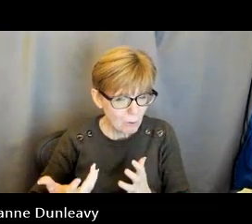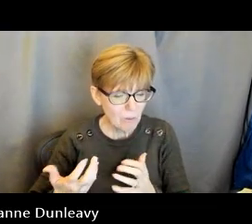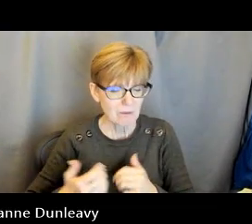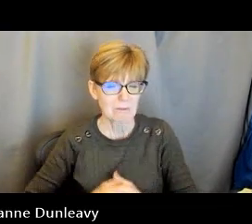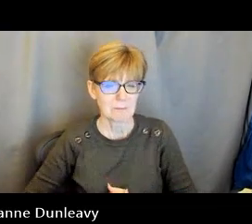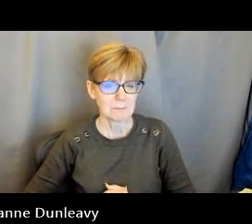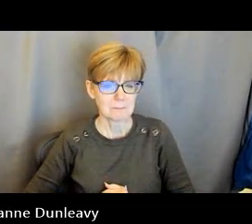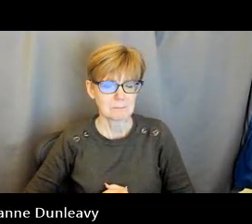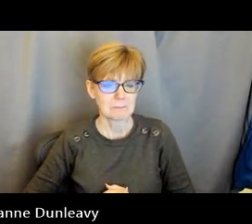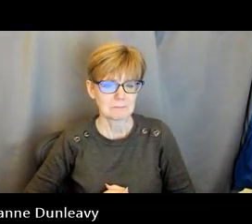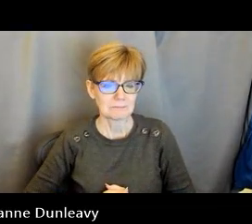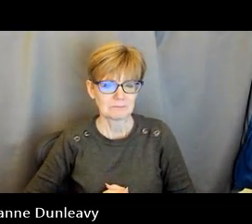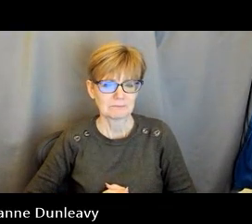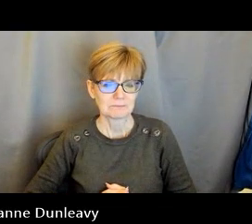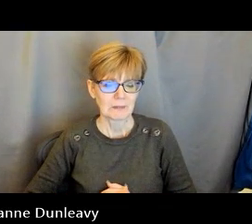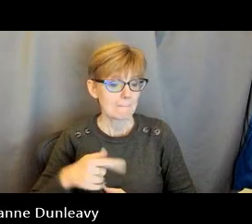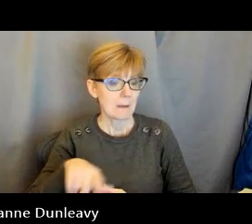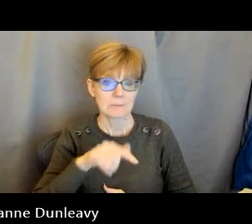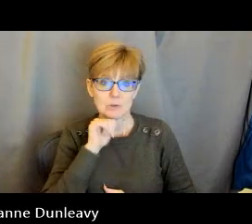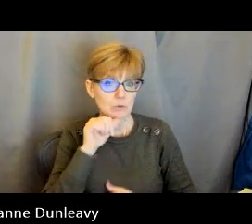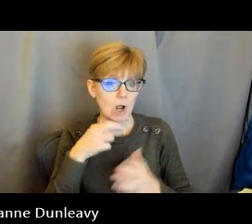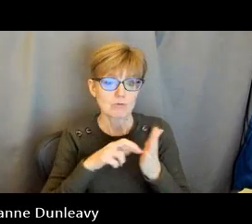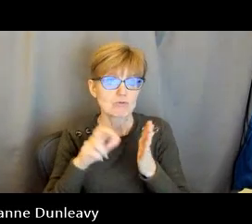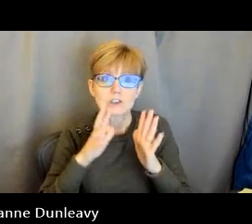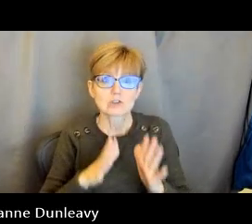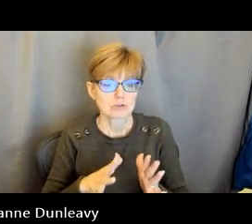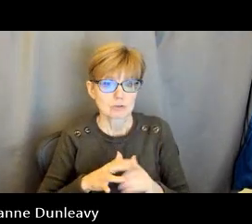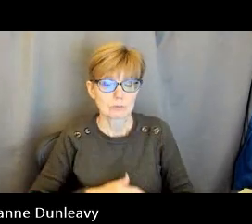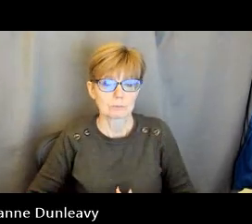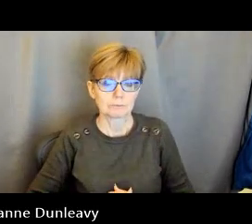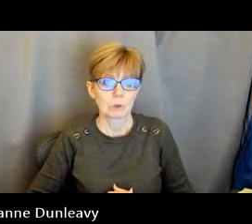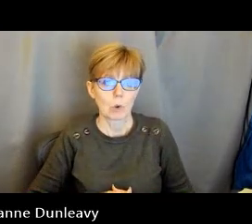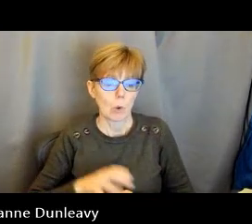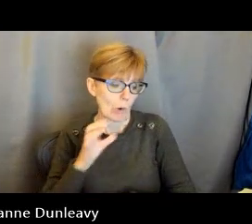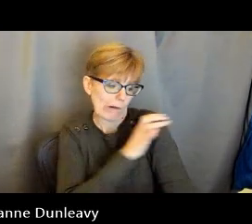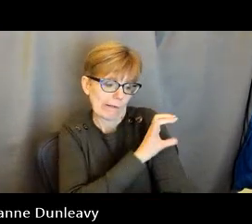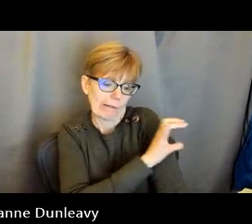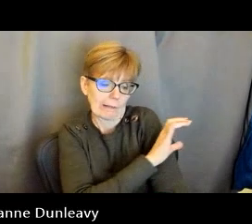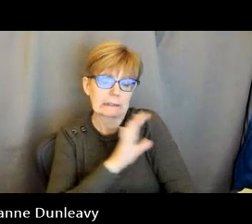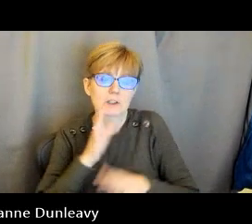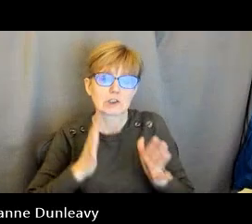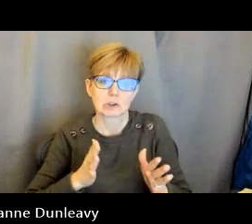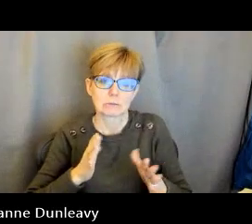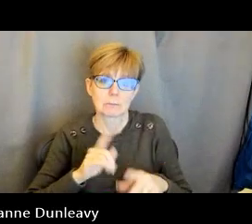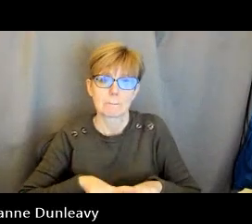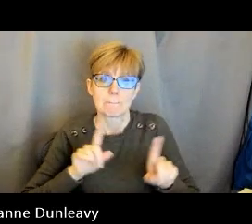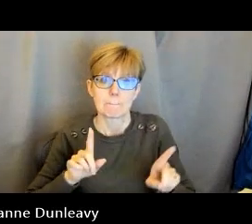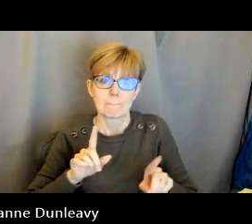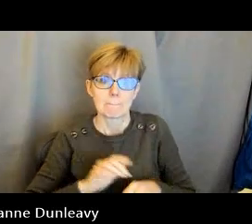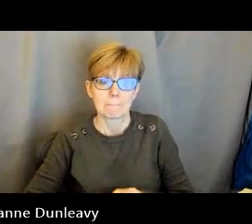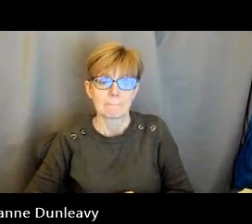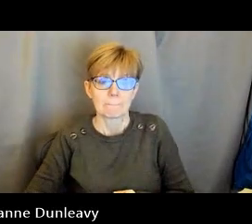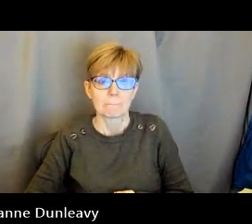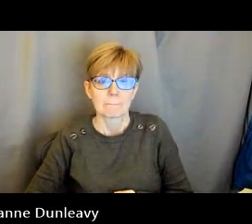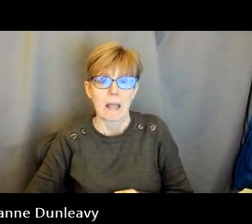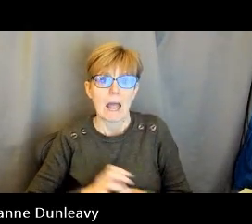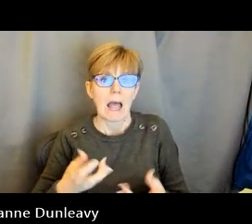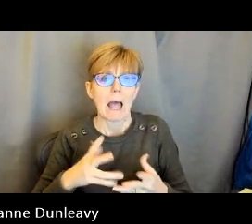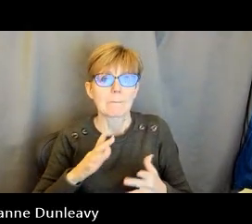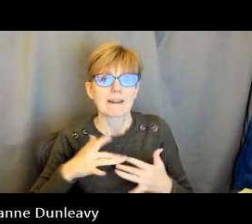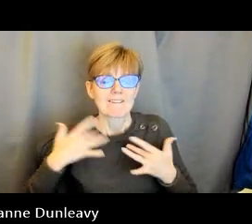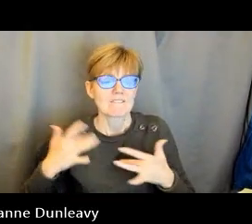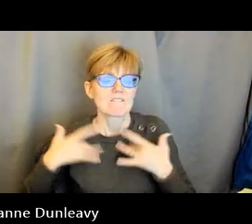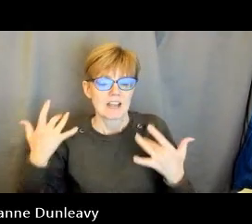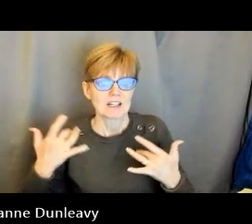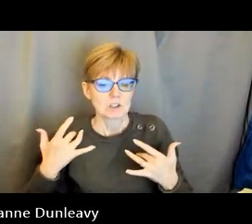you may not be a researcher or, a clinician, but think about how many events that we have where we are capturing